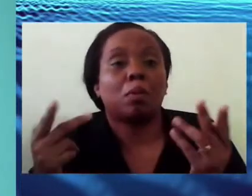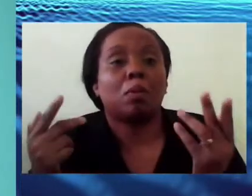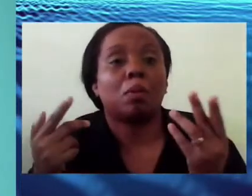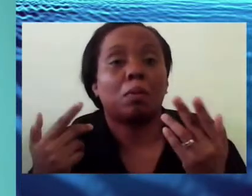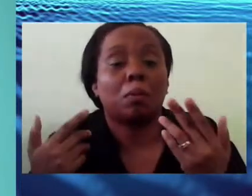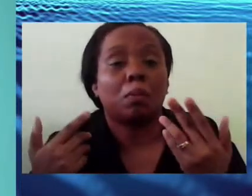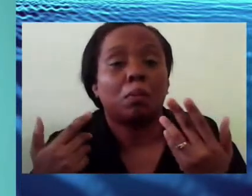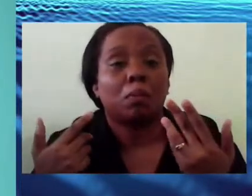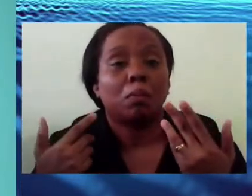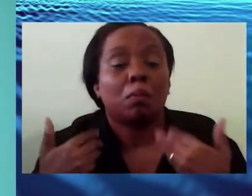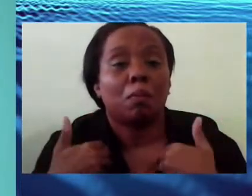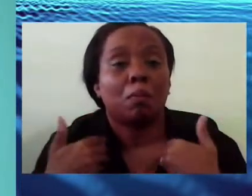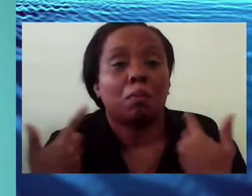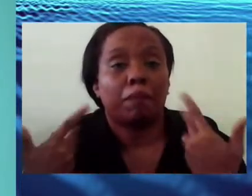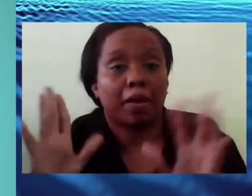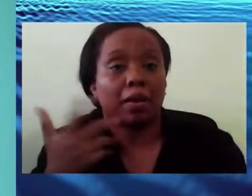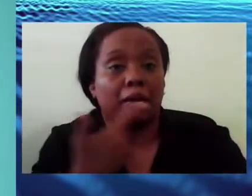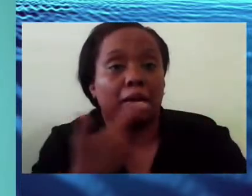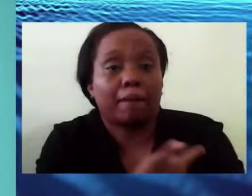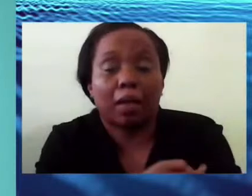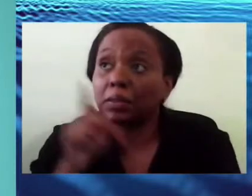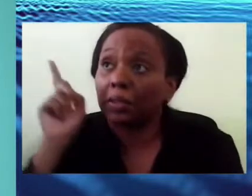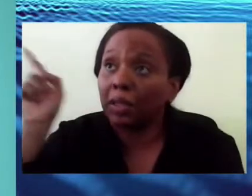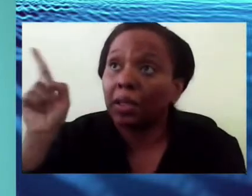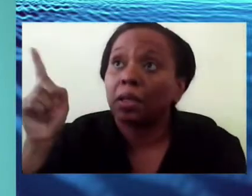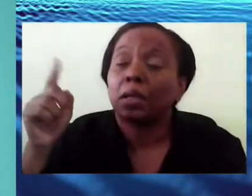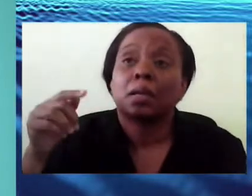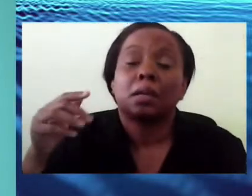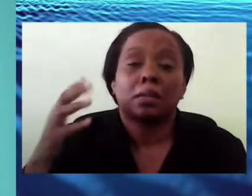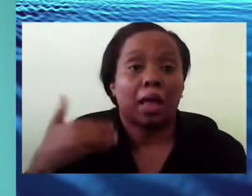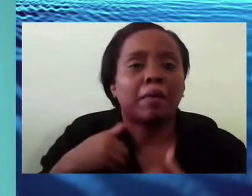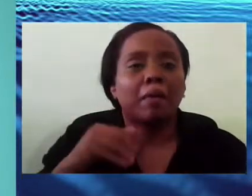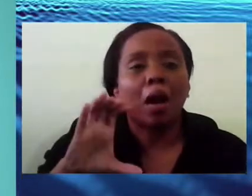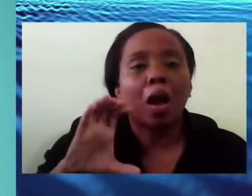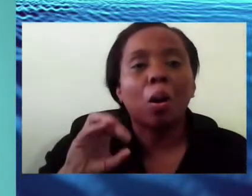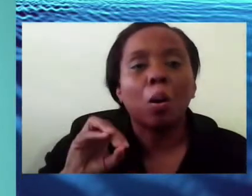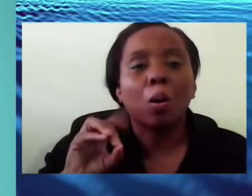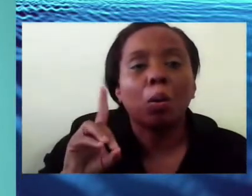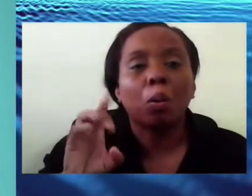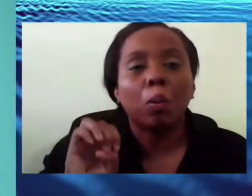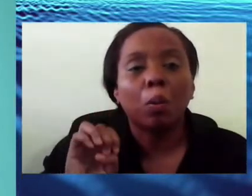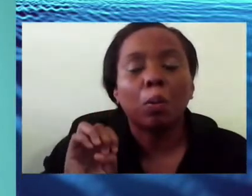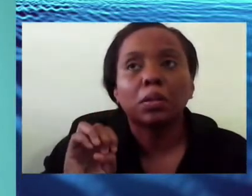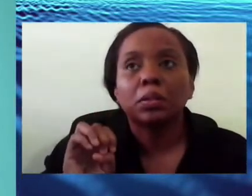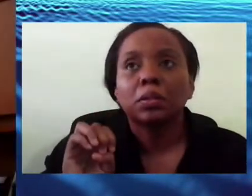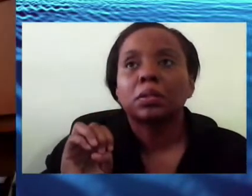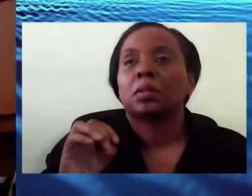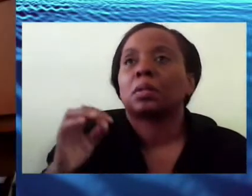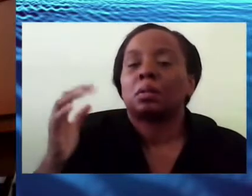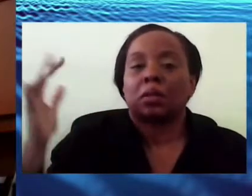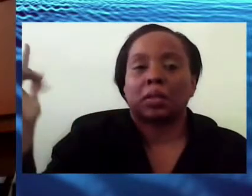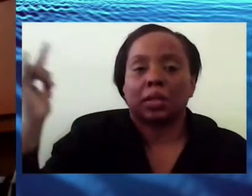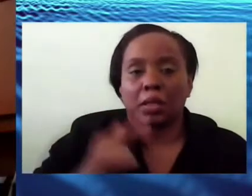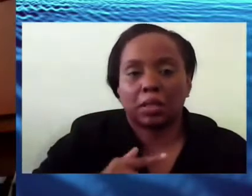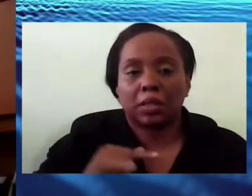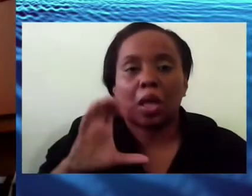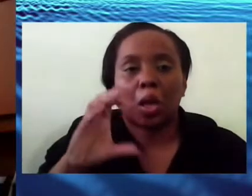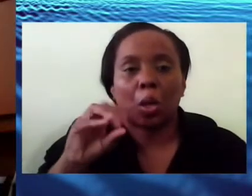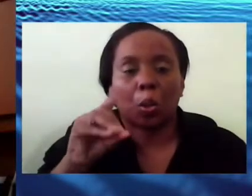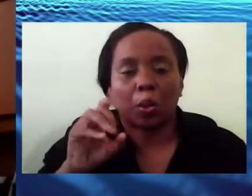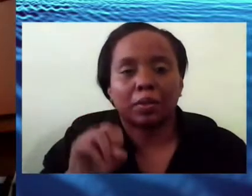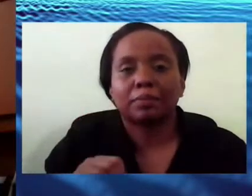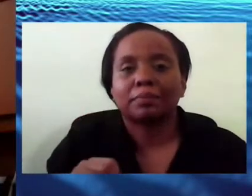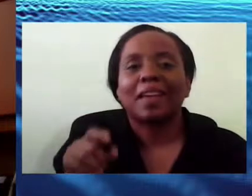or prove the veracity of their vaccination when they do come in, let's say June, July, August? So Barry, I think you were listening into